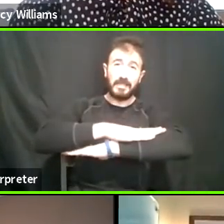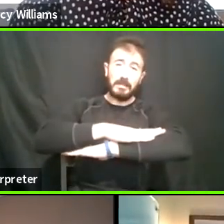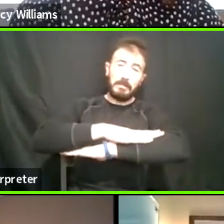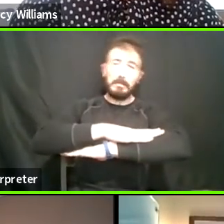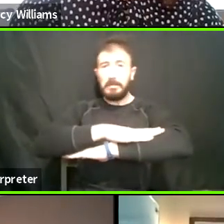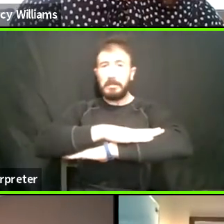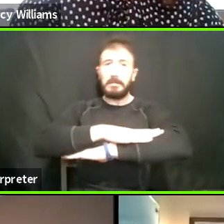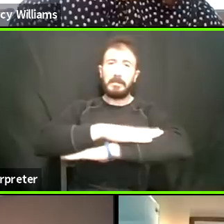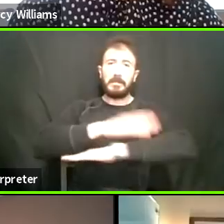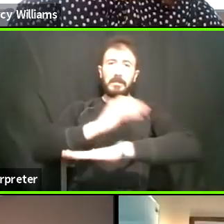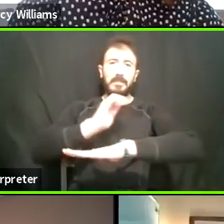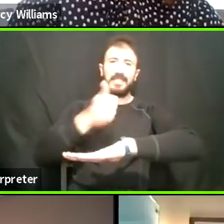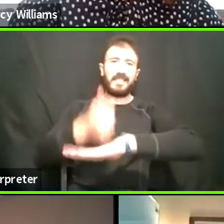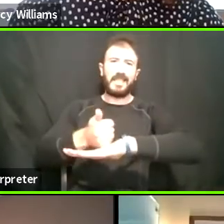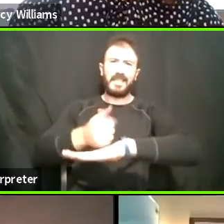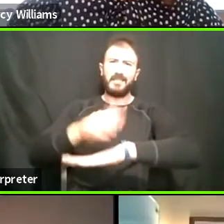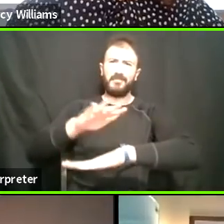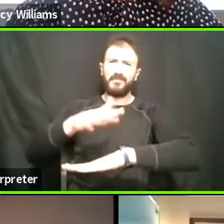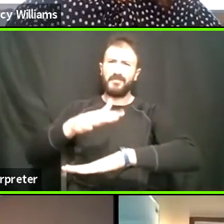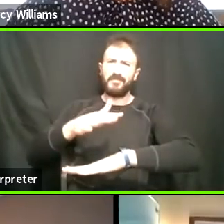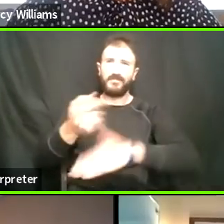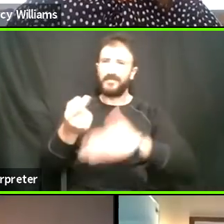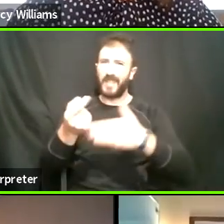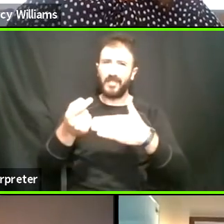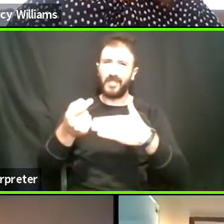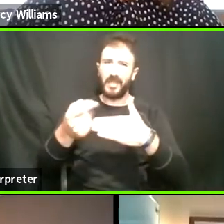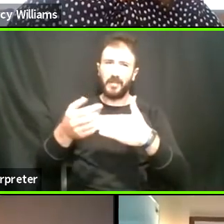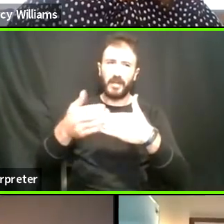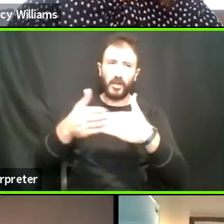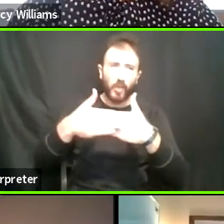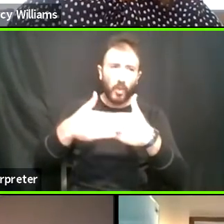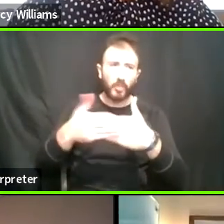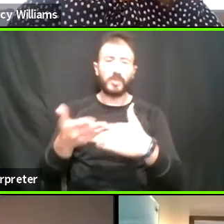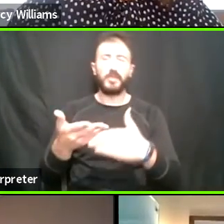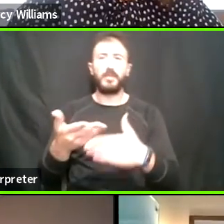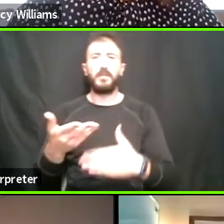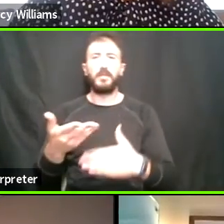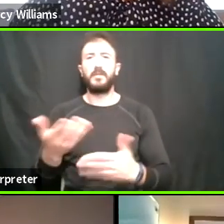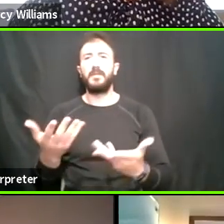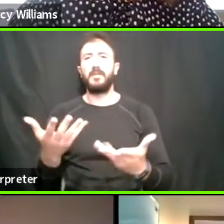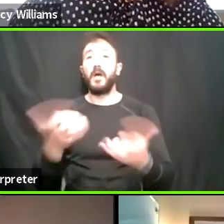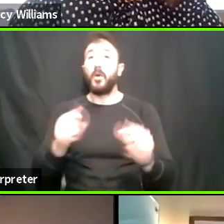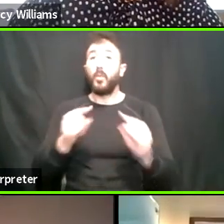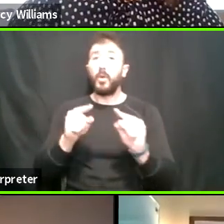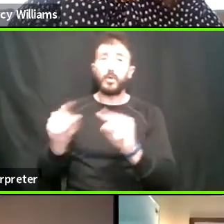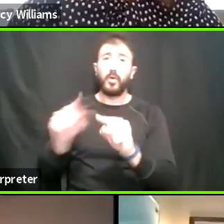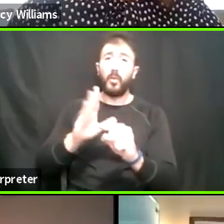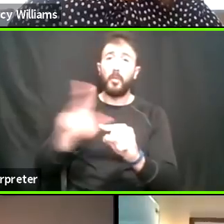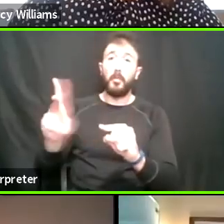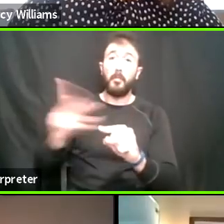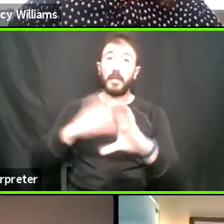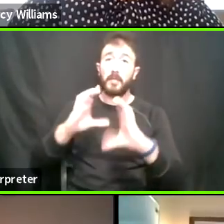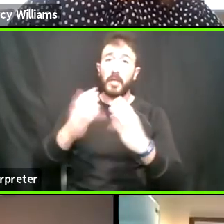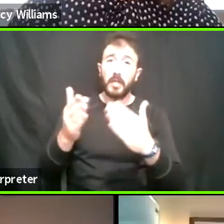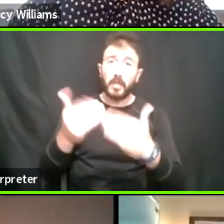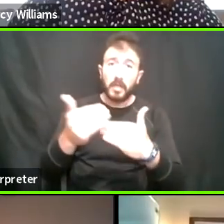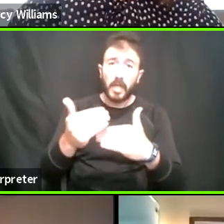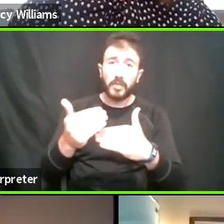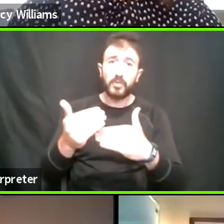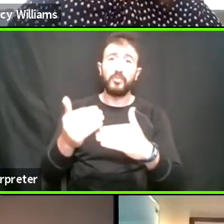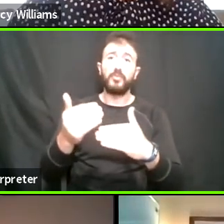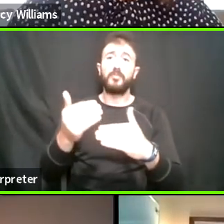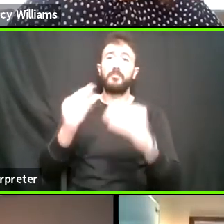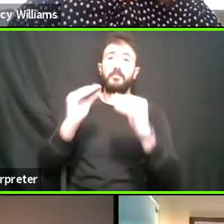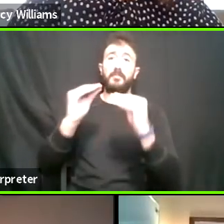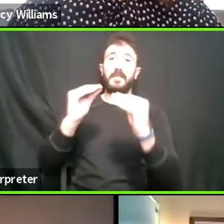distance learning. I want to come into my classroom and I want to conduct my classroom learning with my students in distant learning